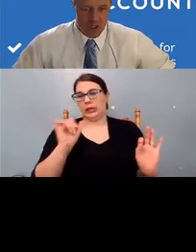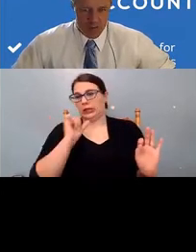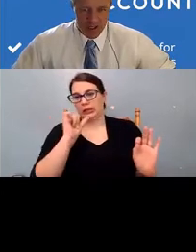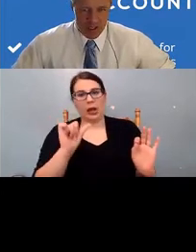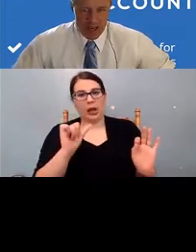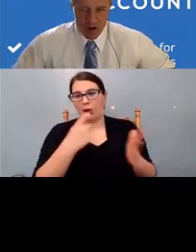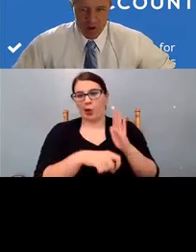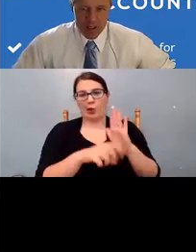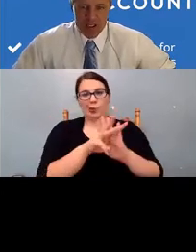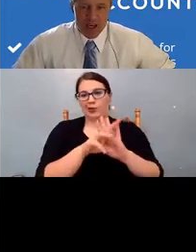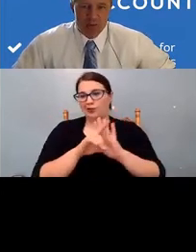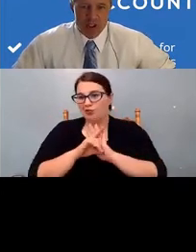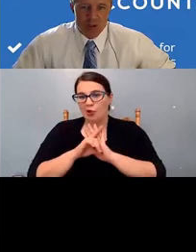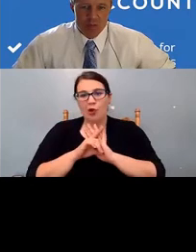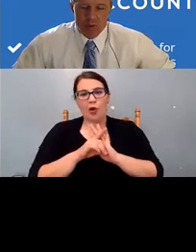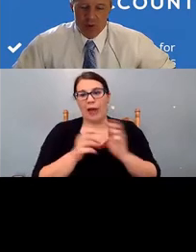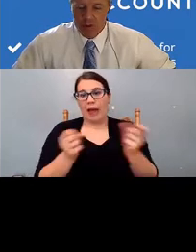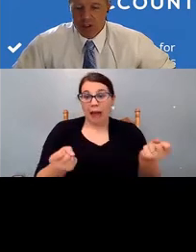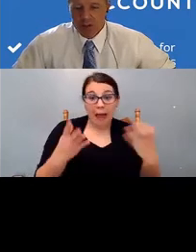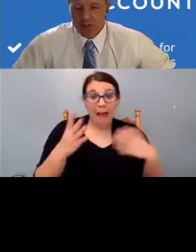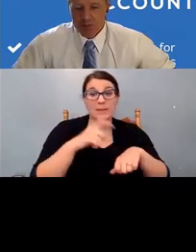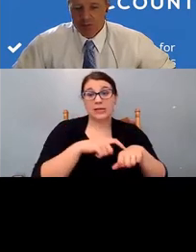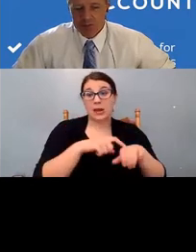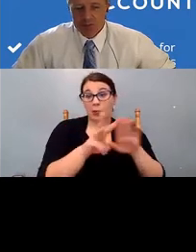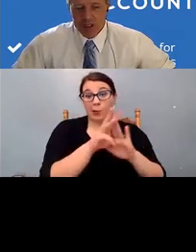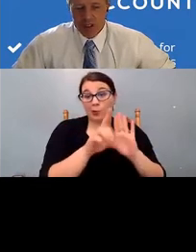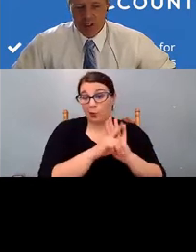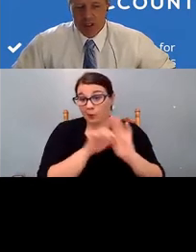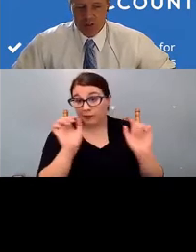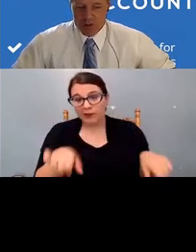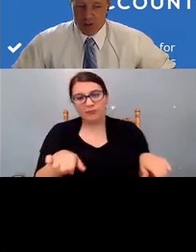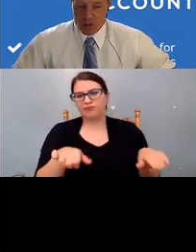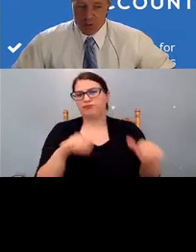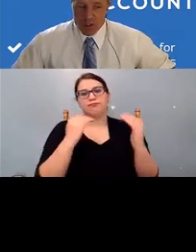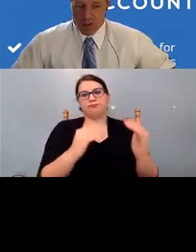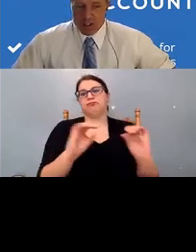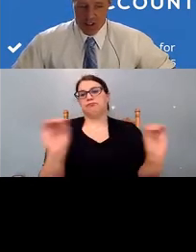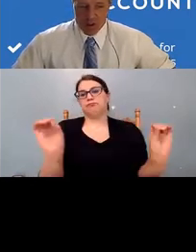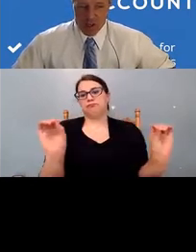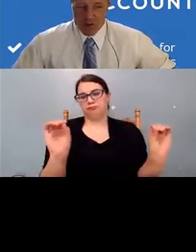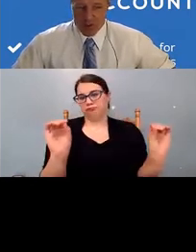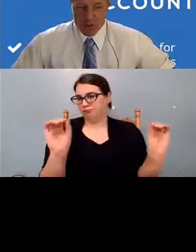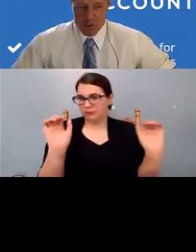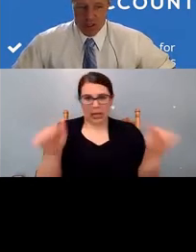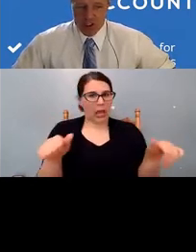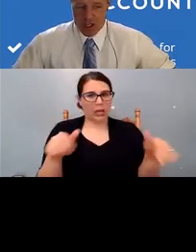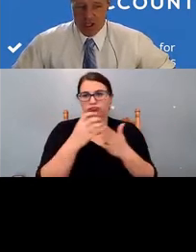no limit on how many times you can make a withdrawal. So the first one is a